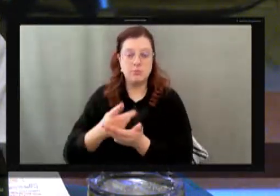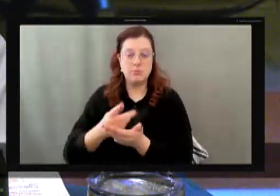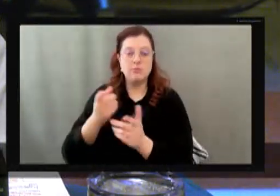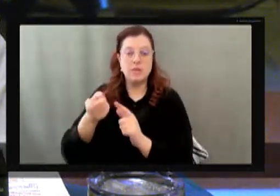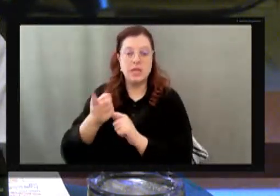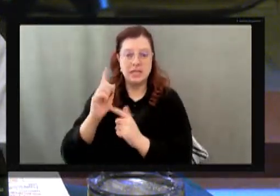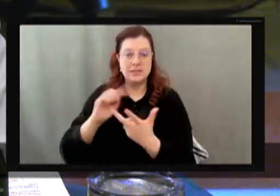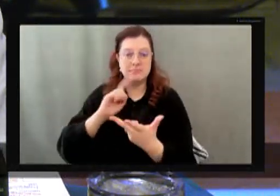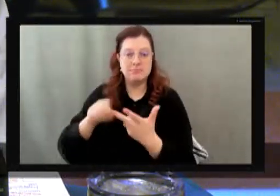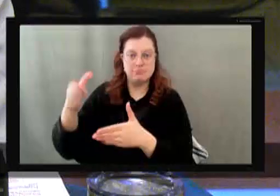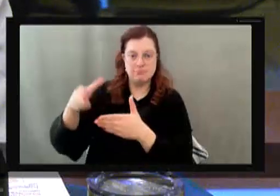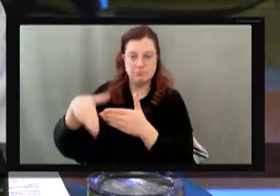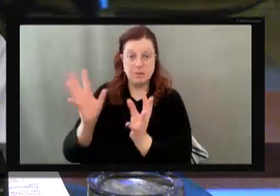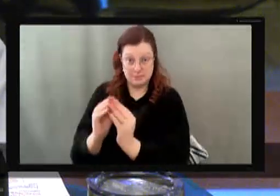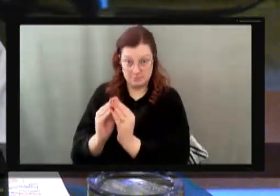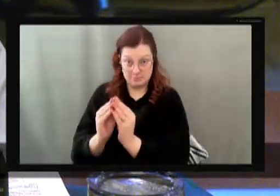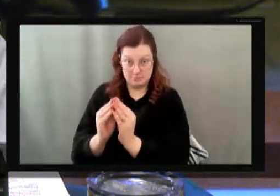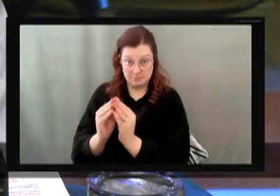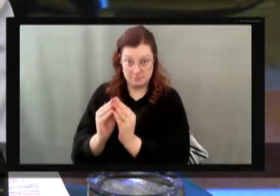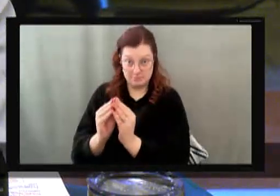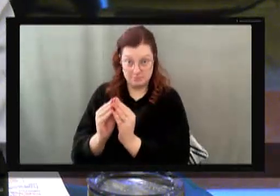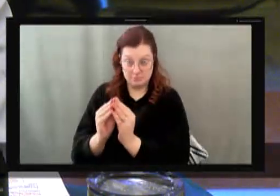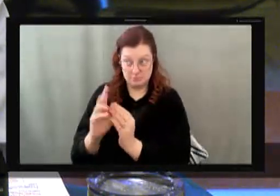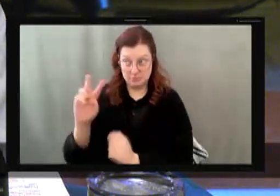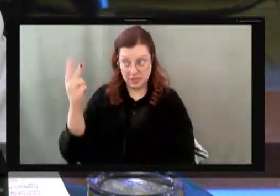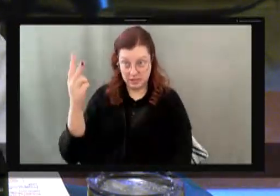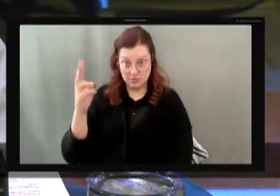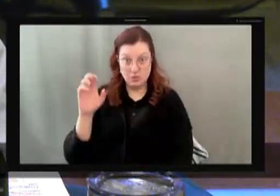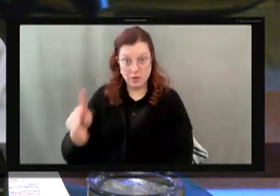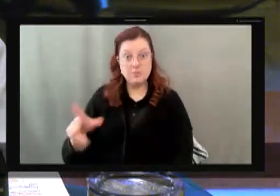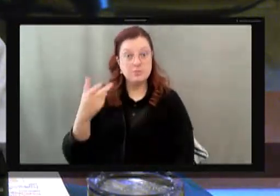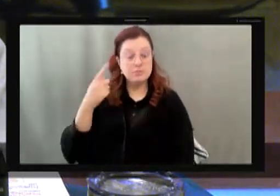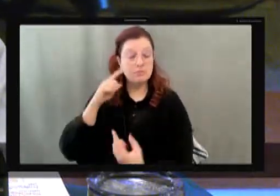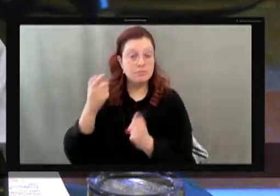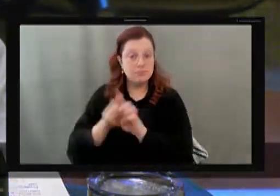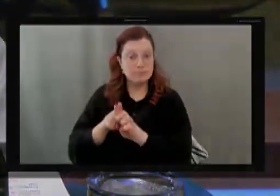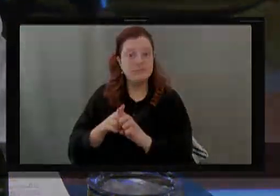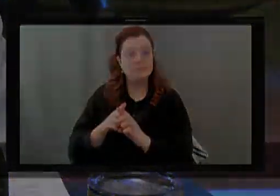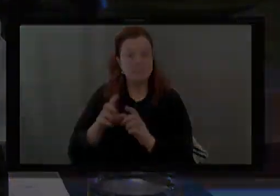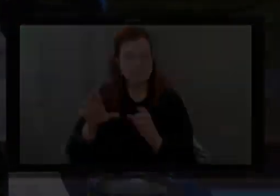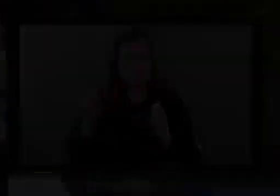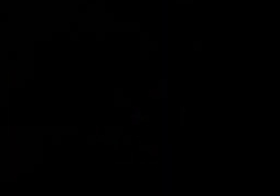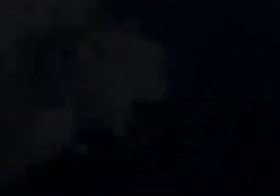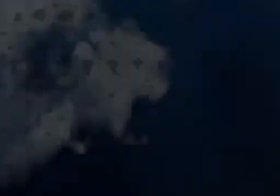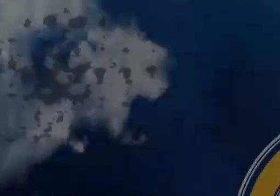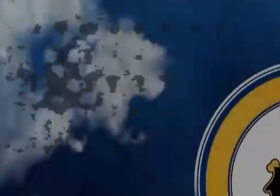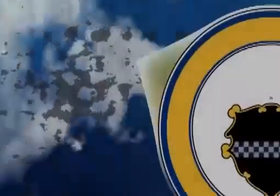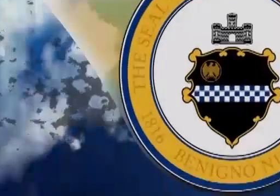Second. All those in favor? Aye. Meeting's adjourned.